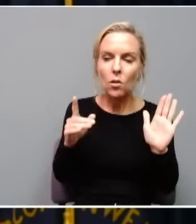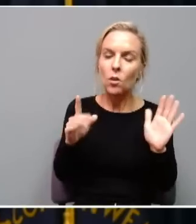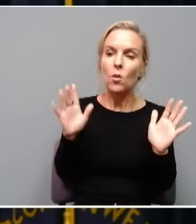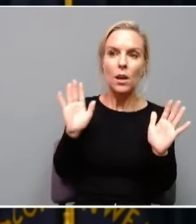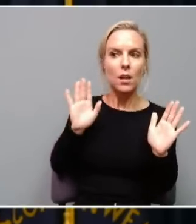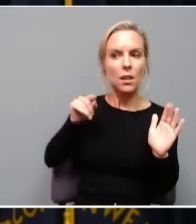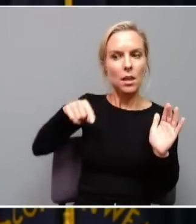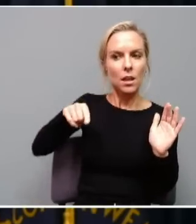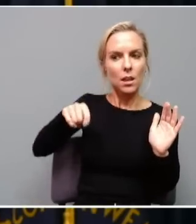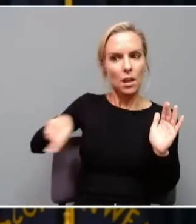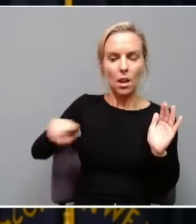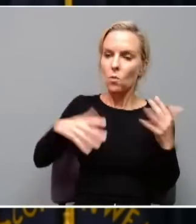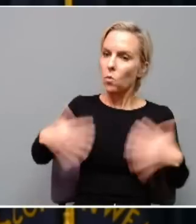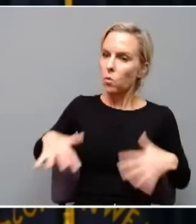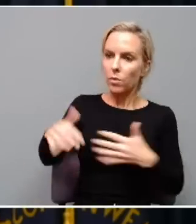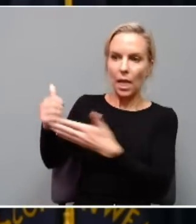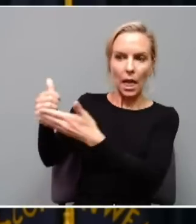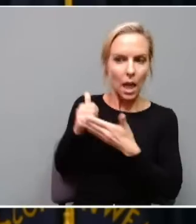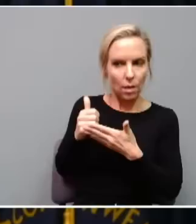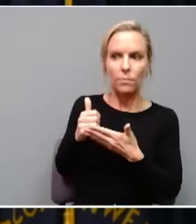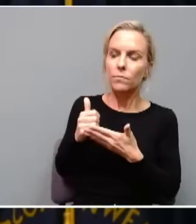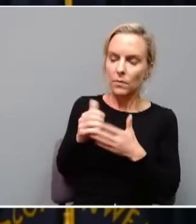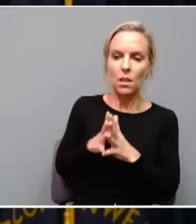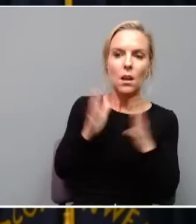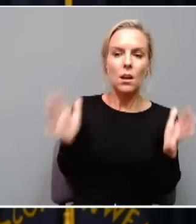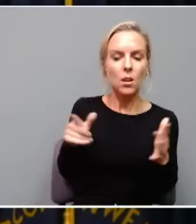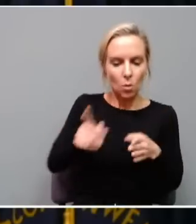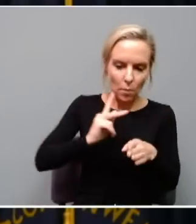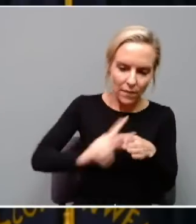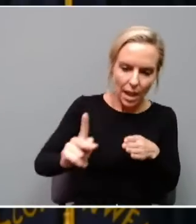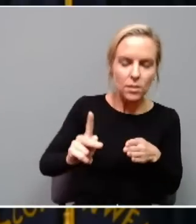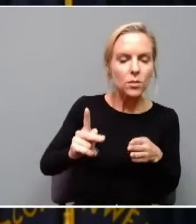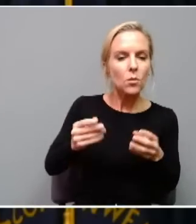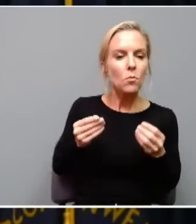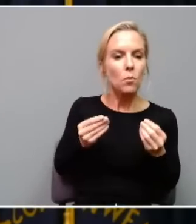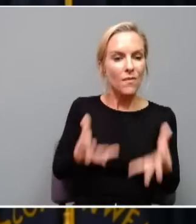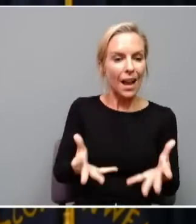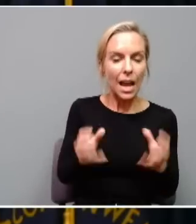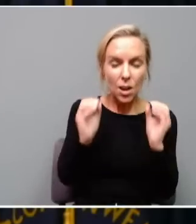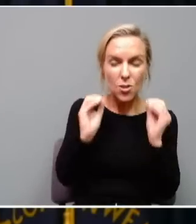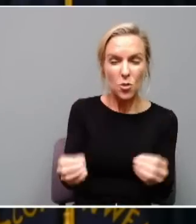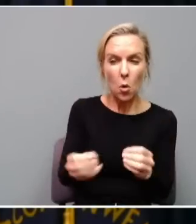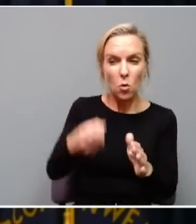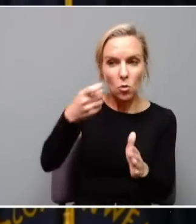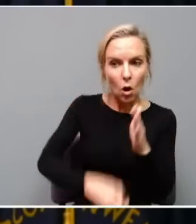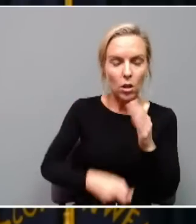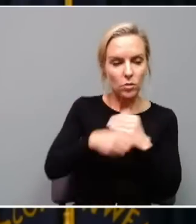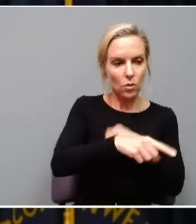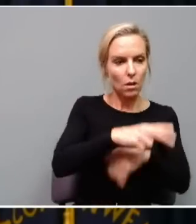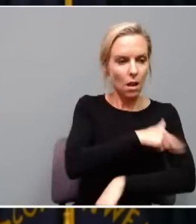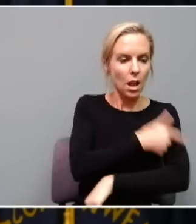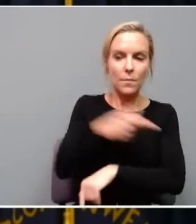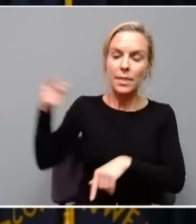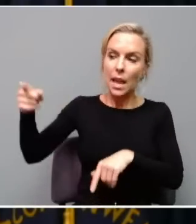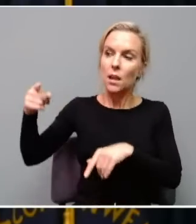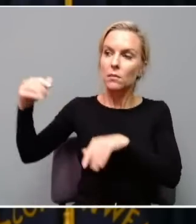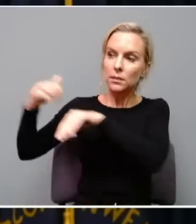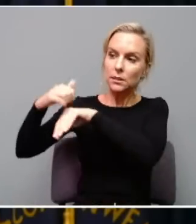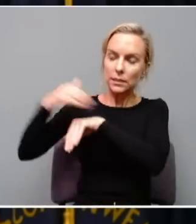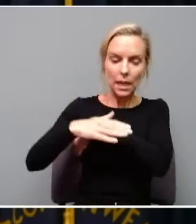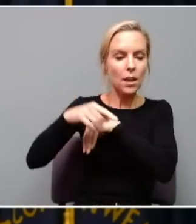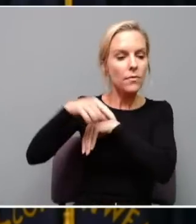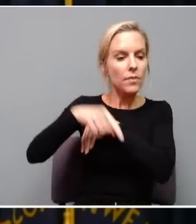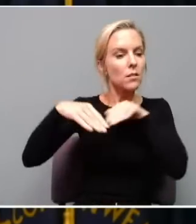that we've been able to do. These are professionals provided at no cost that come in and help